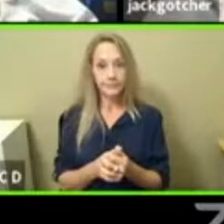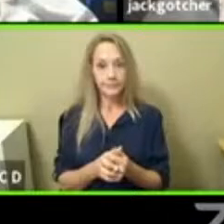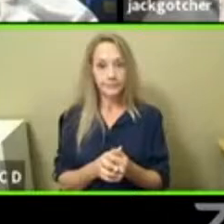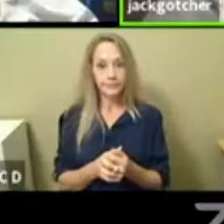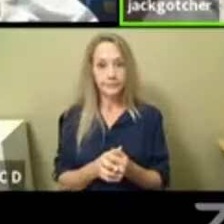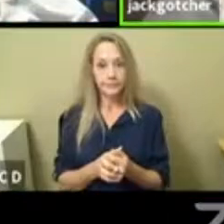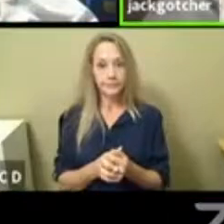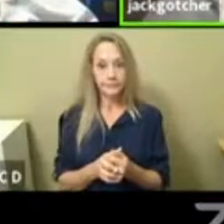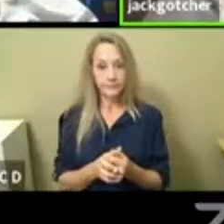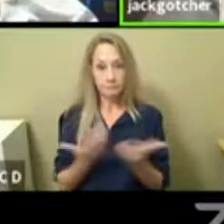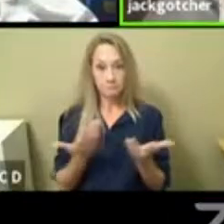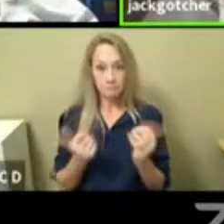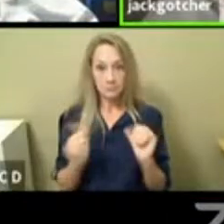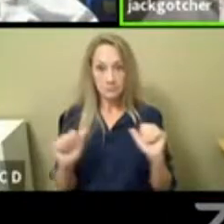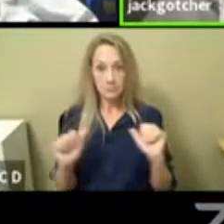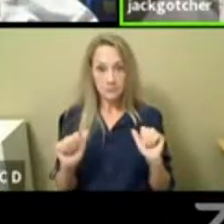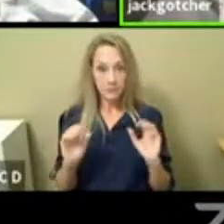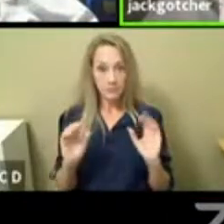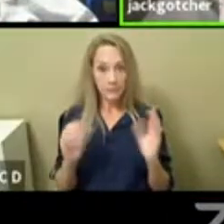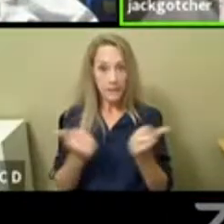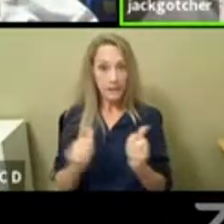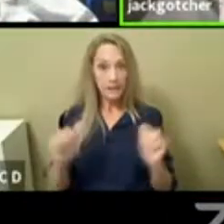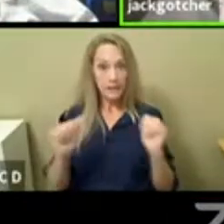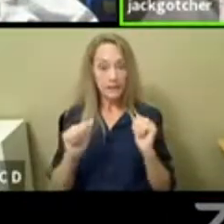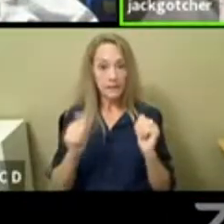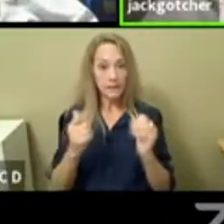Any discussion at all?